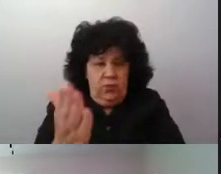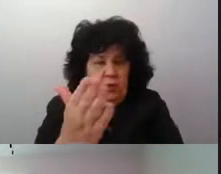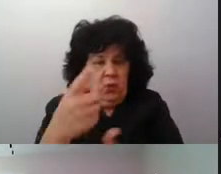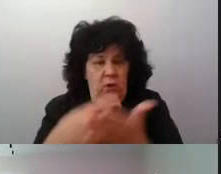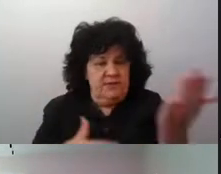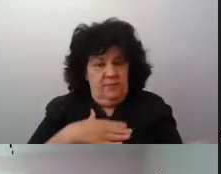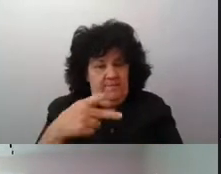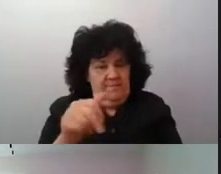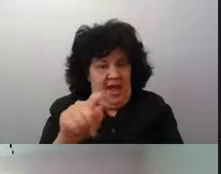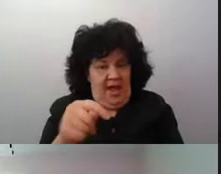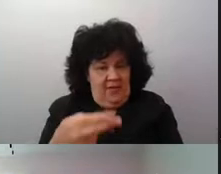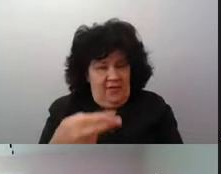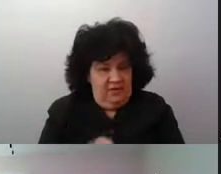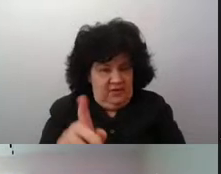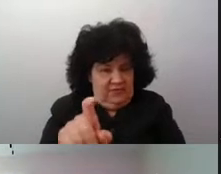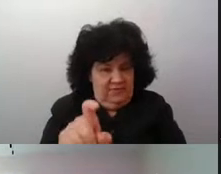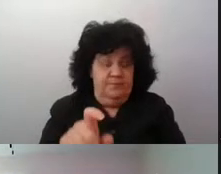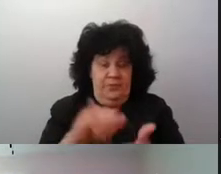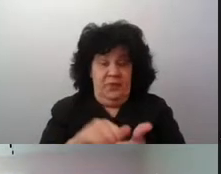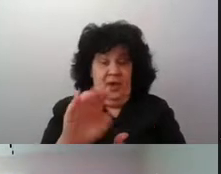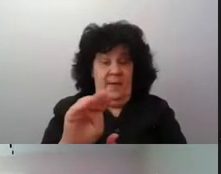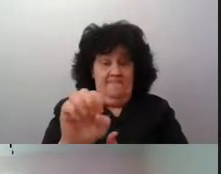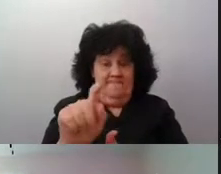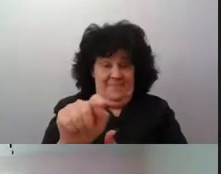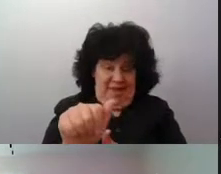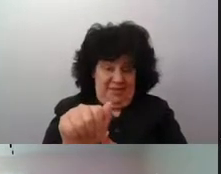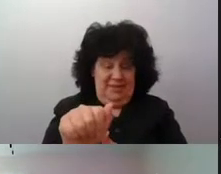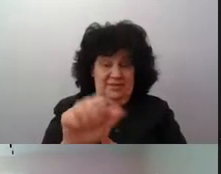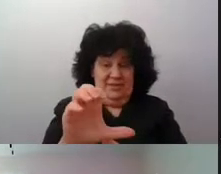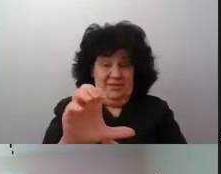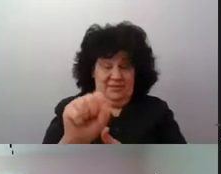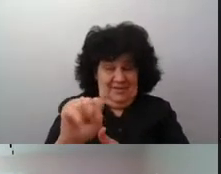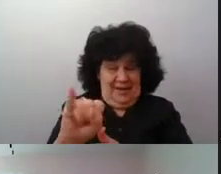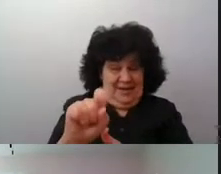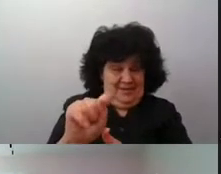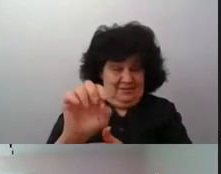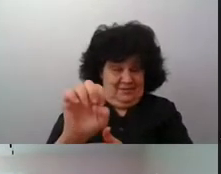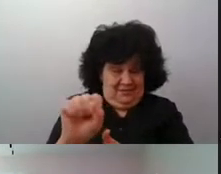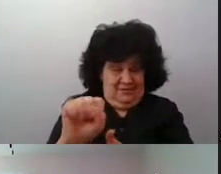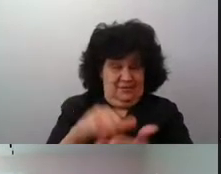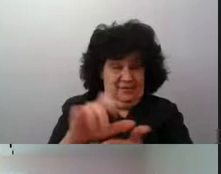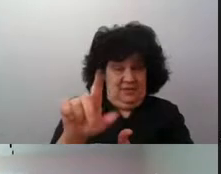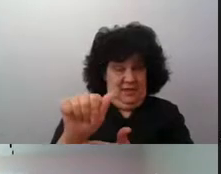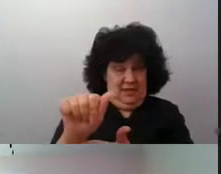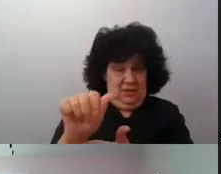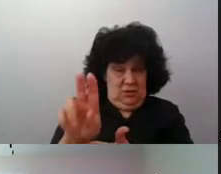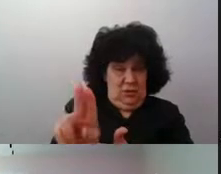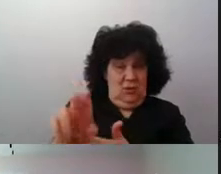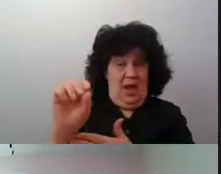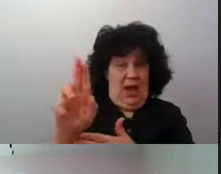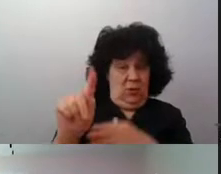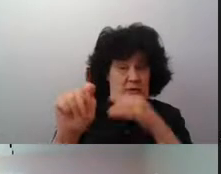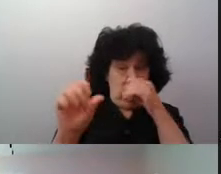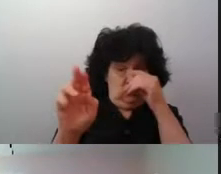And again, these meta sites, which DAU has outsourced, and I think some of them were outsourced to MITRE, are